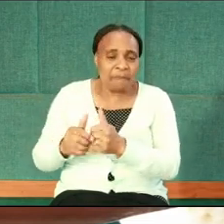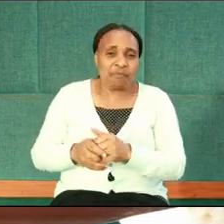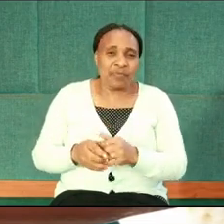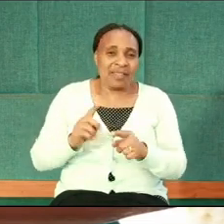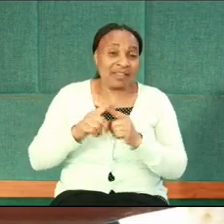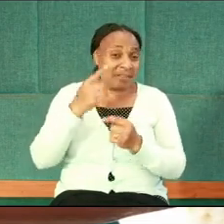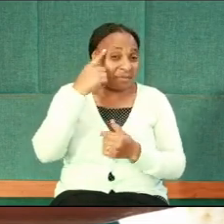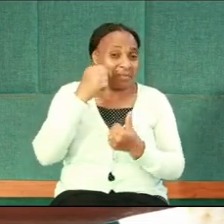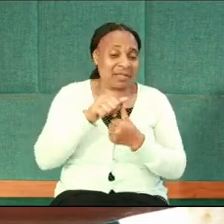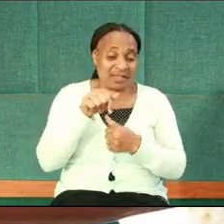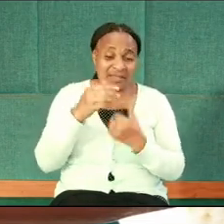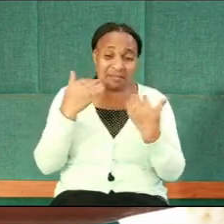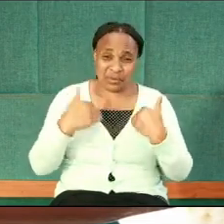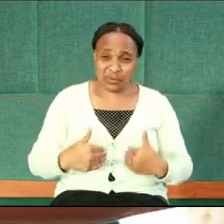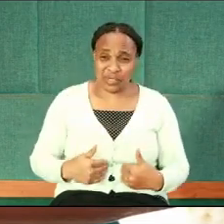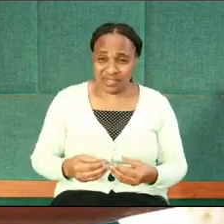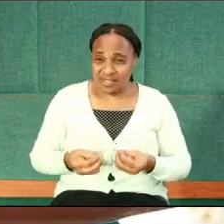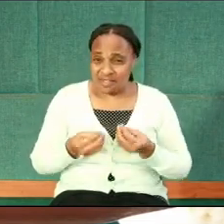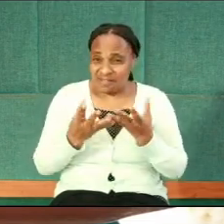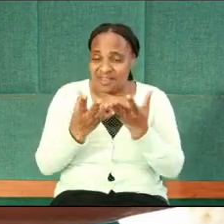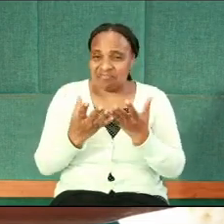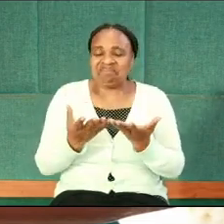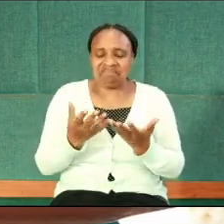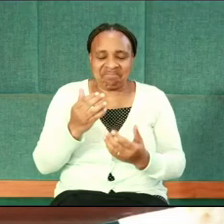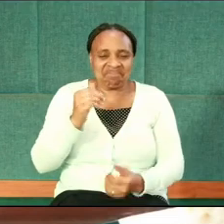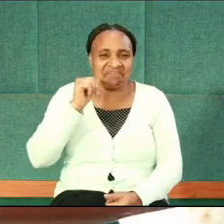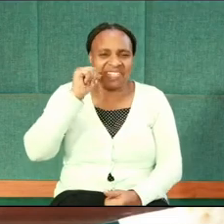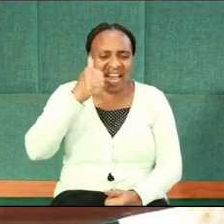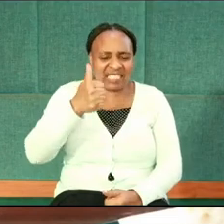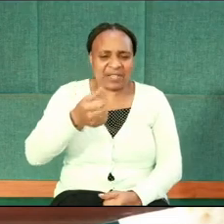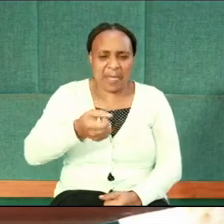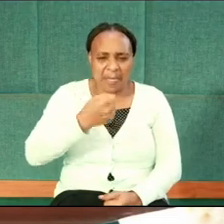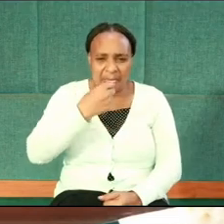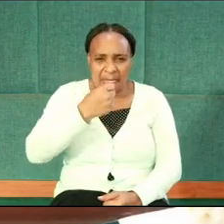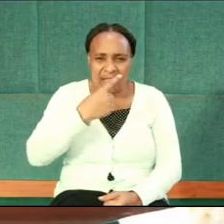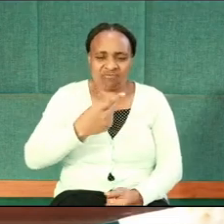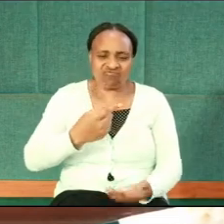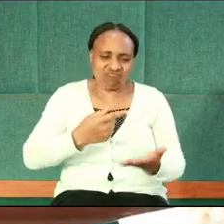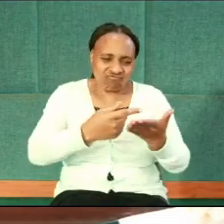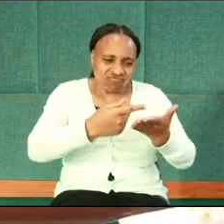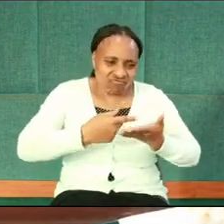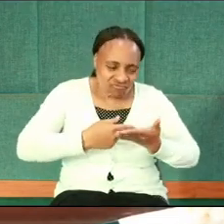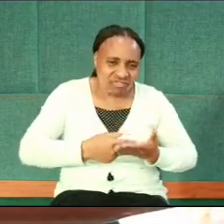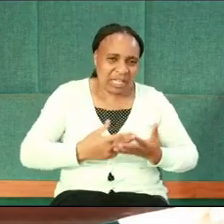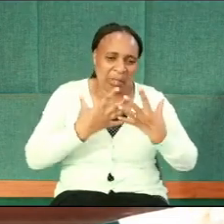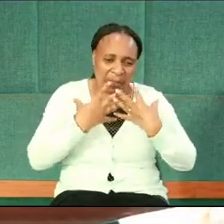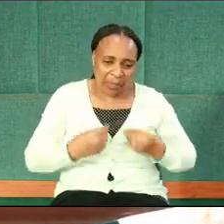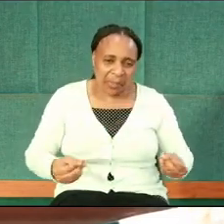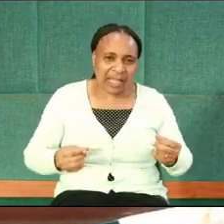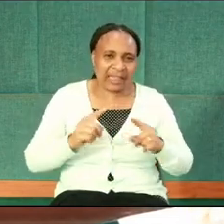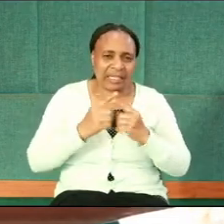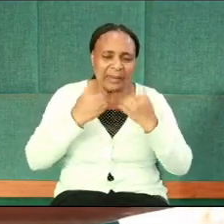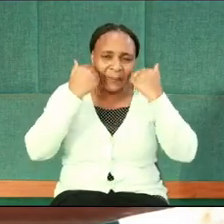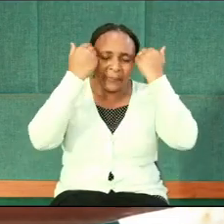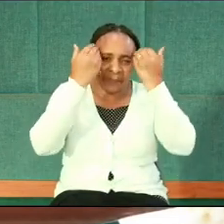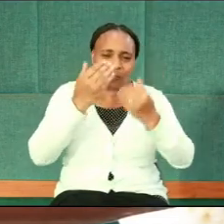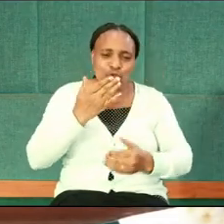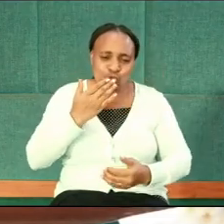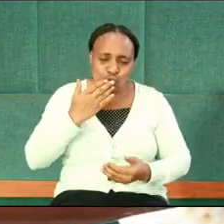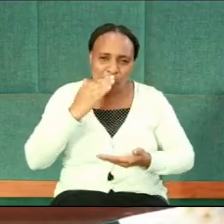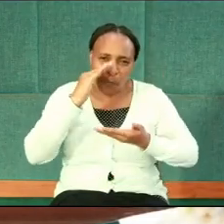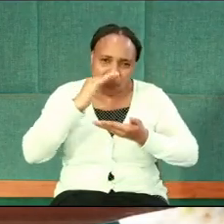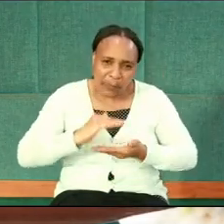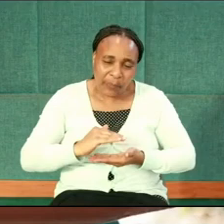that maybe when this person is given nice medication, you address their depression, you address the anxiety, then even the sugars comes